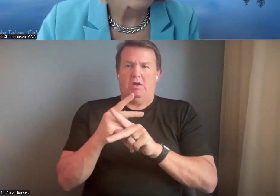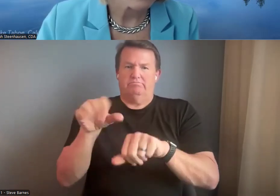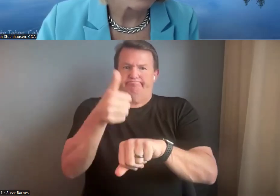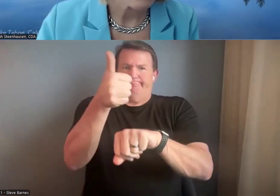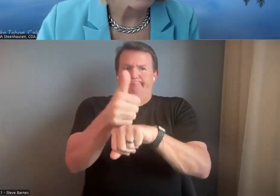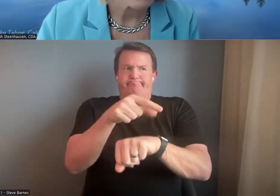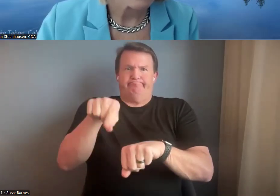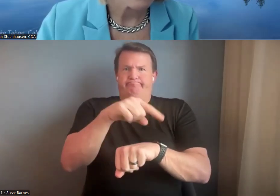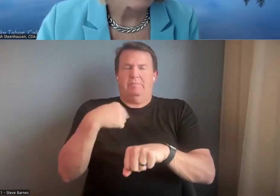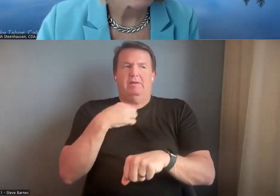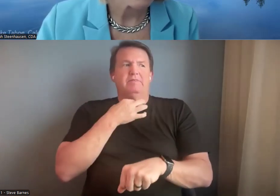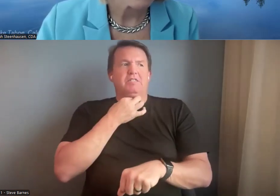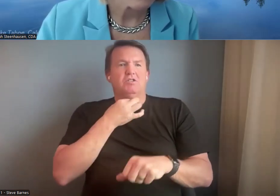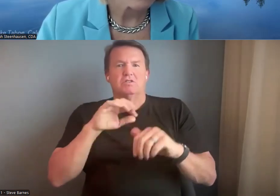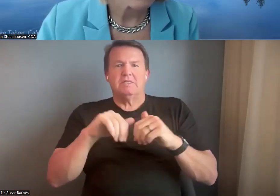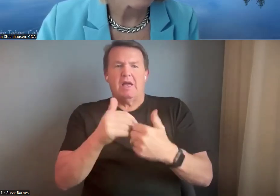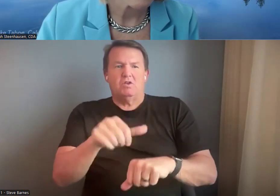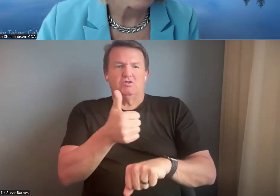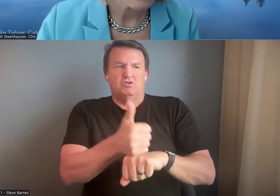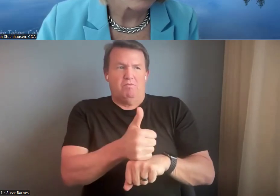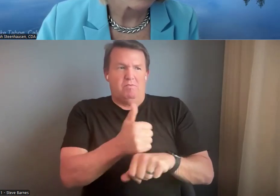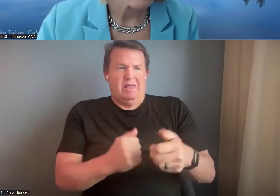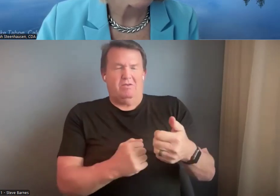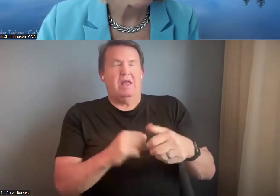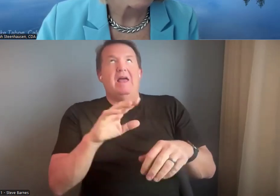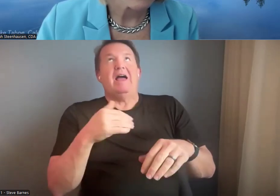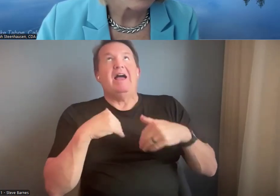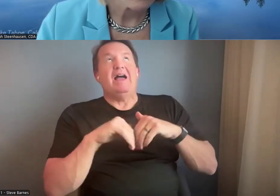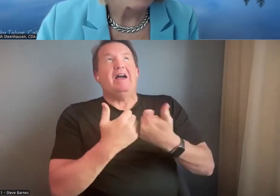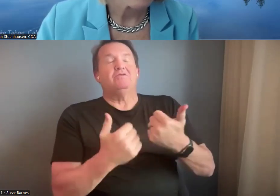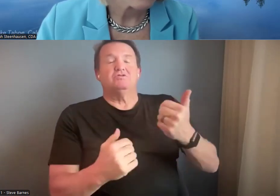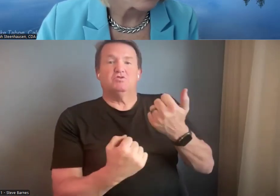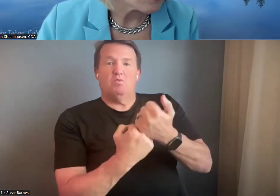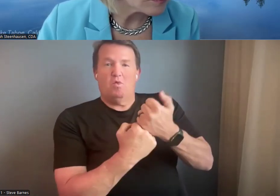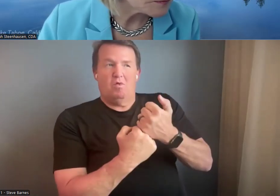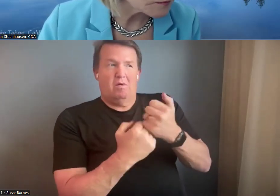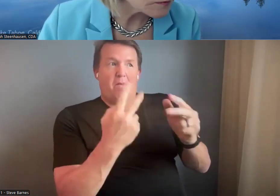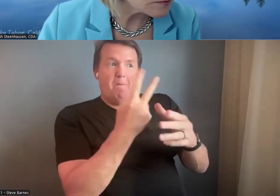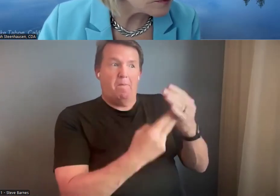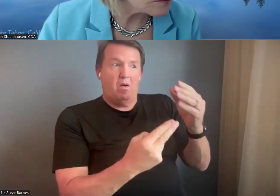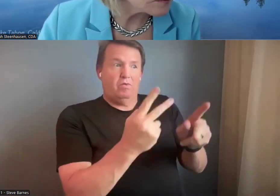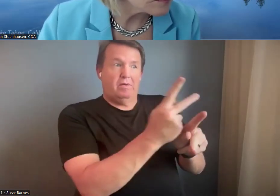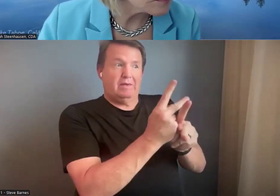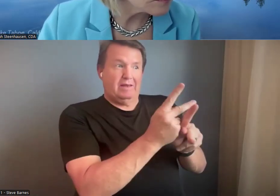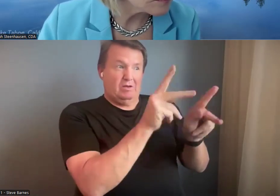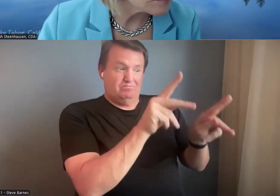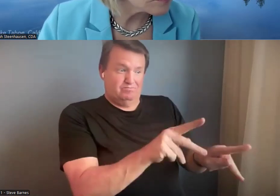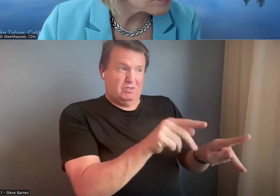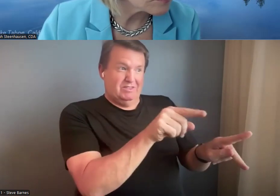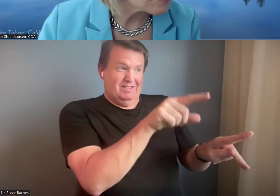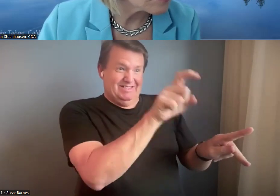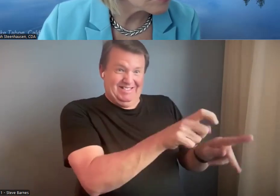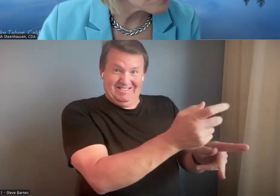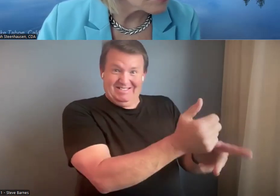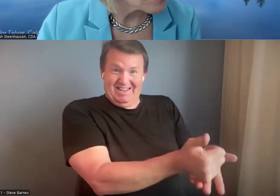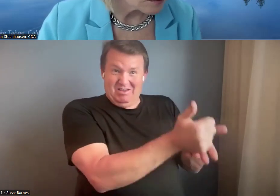curious about supporting both the care seeker and the caregiver. So this aligns with my current role as